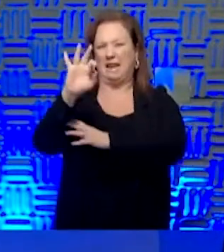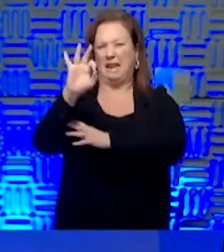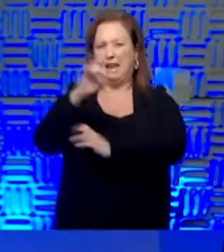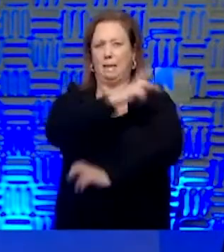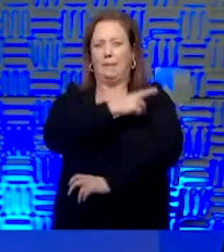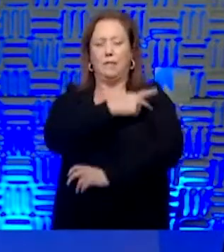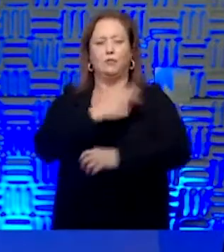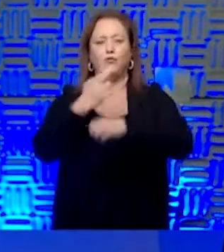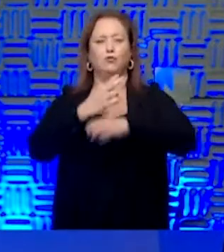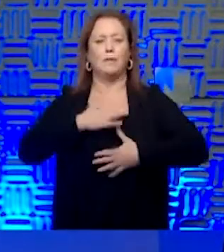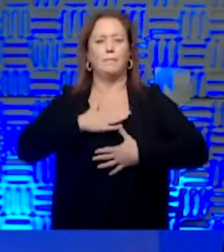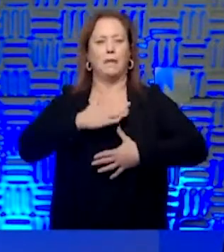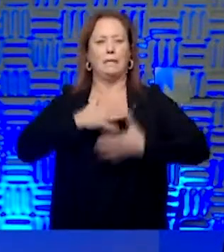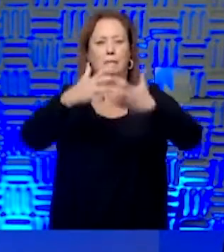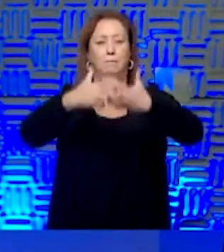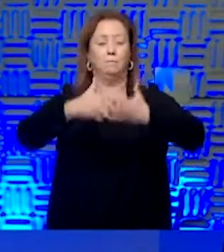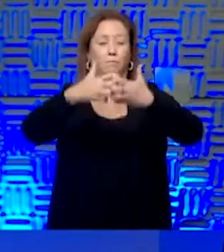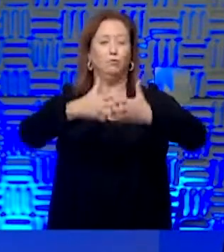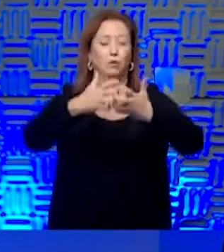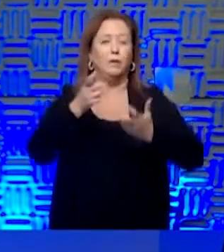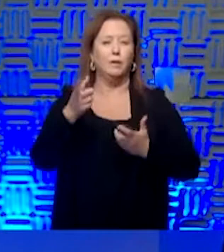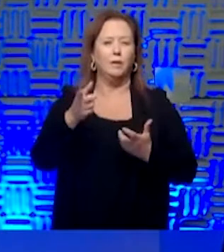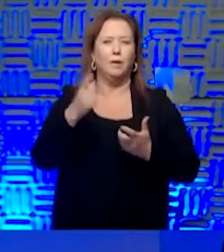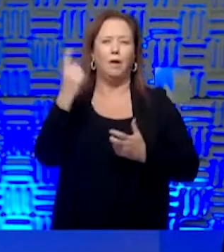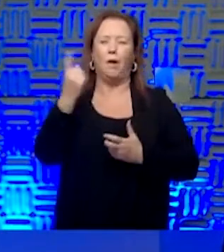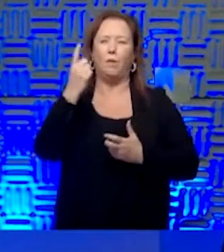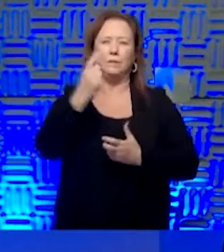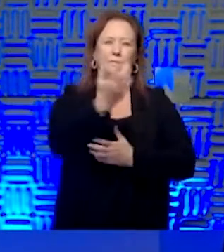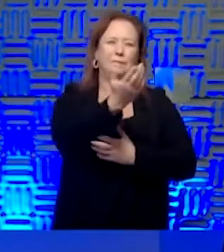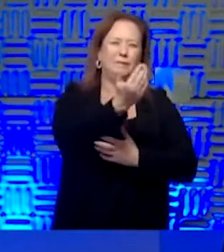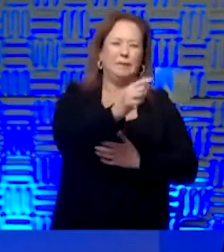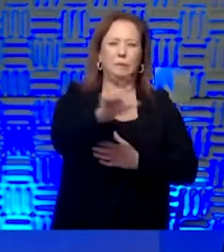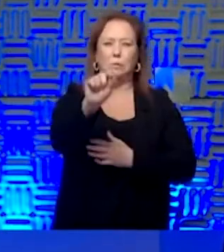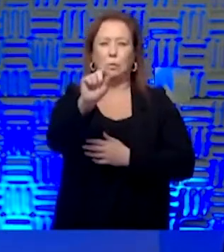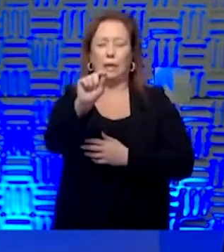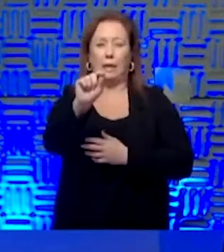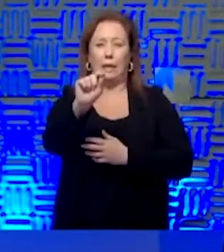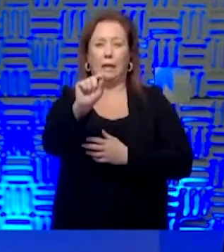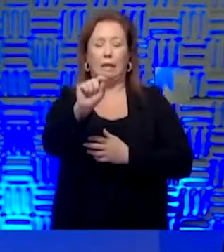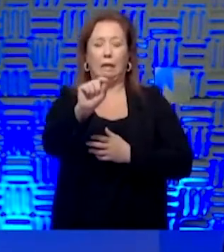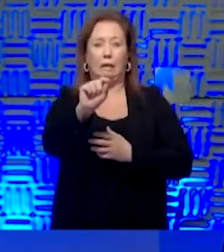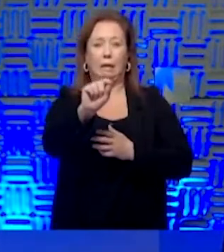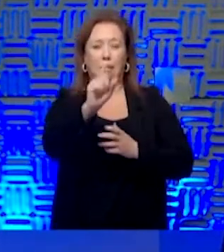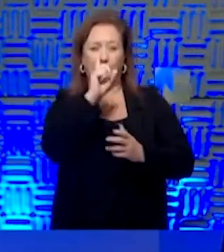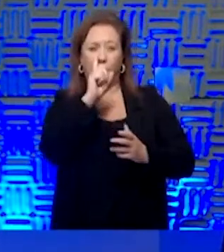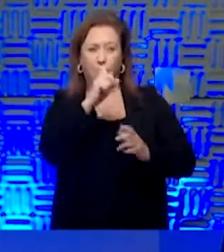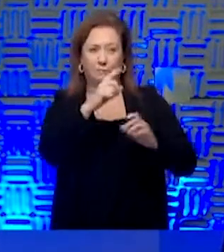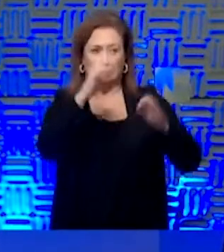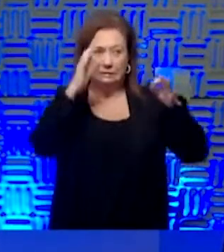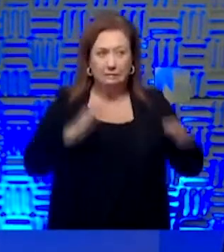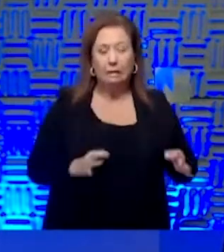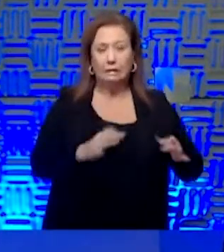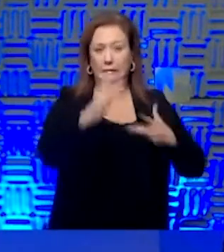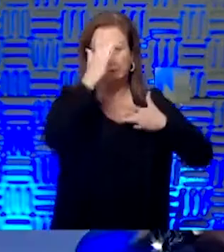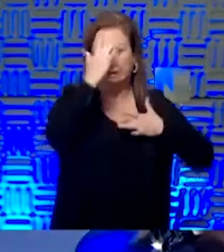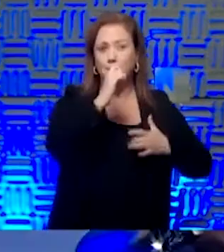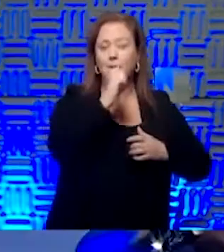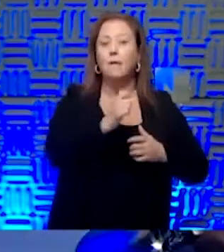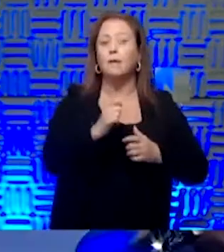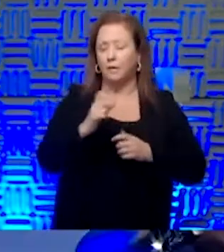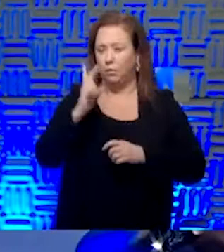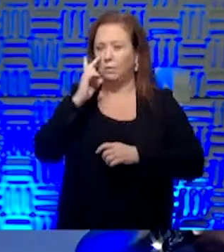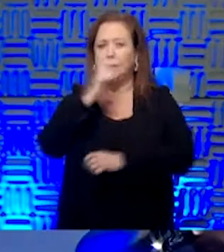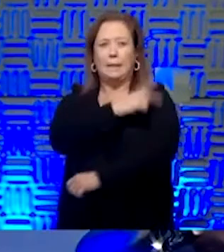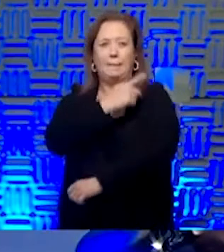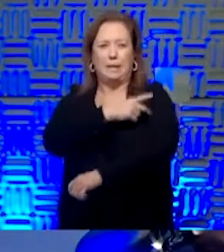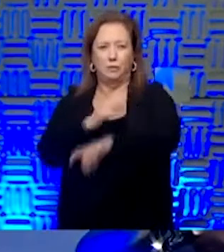on the vent, and there's always about, you know, currently 15 to 20 who we are ruling out in the hospital. So yeah, we're seeing some patients come off the